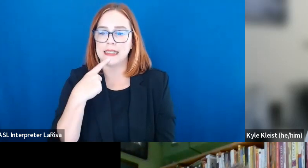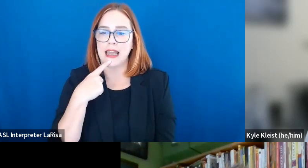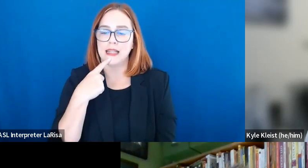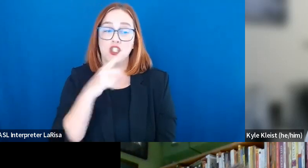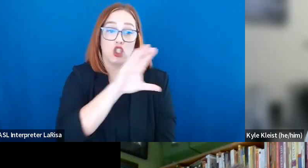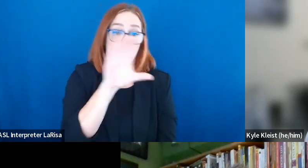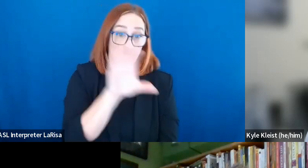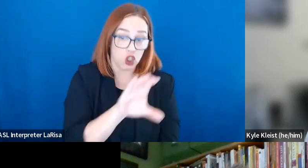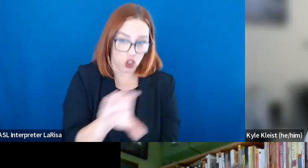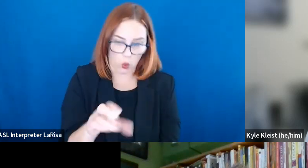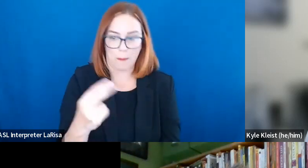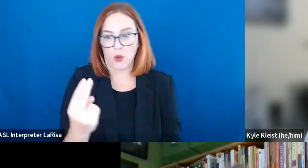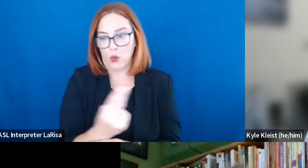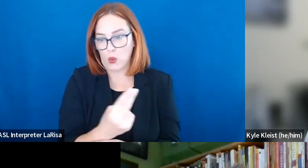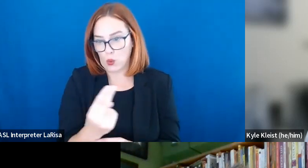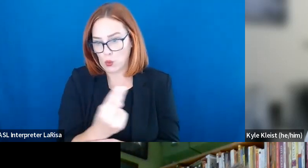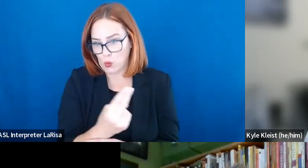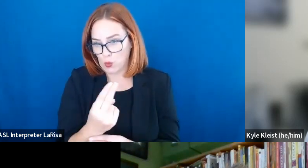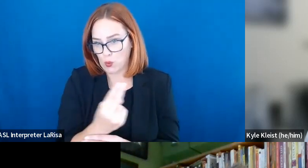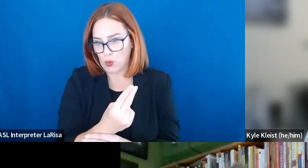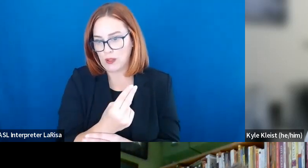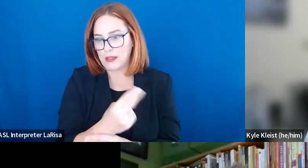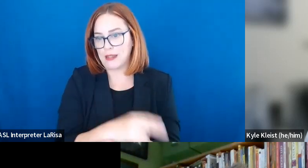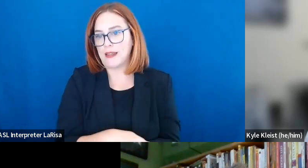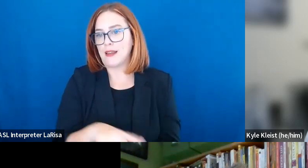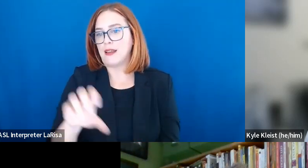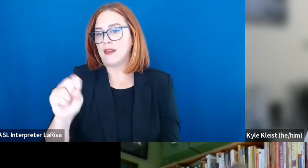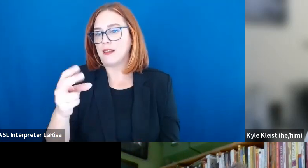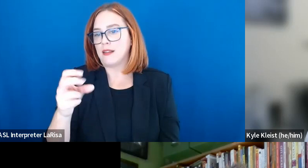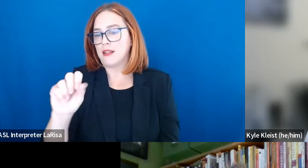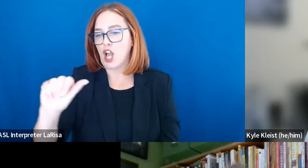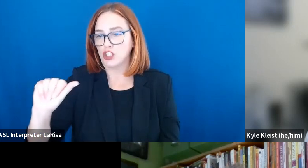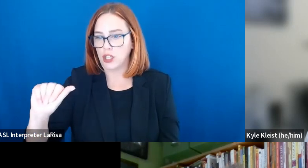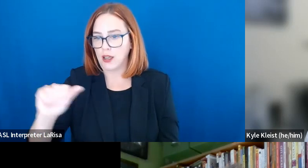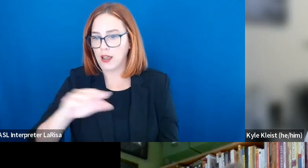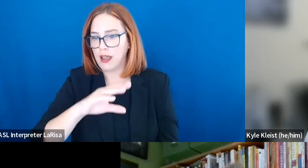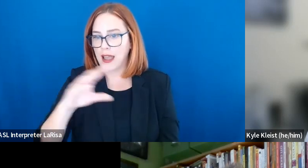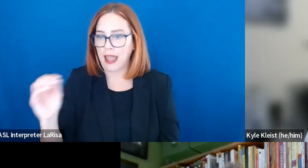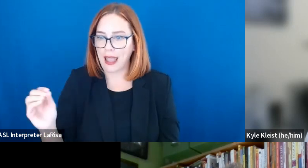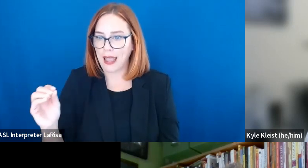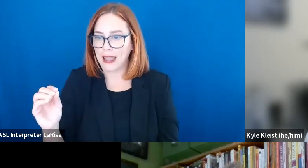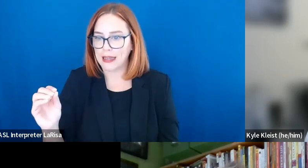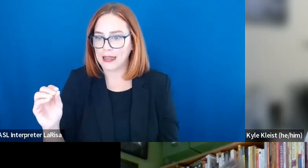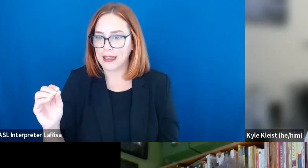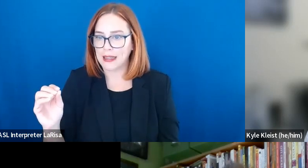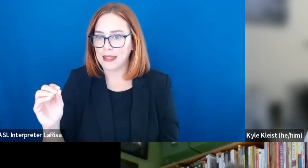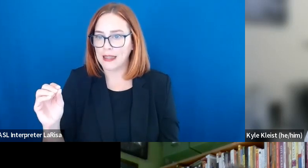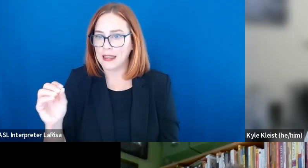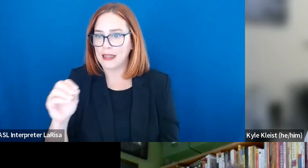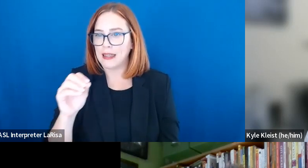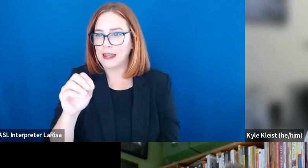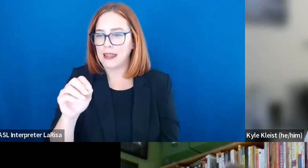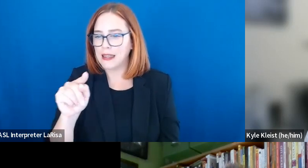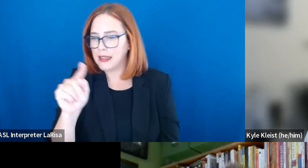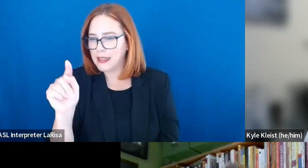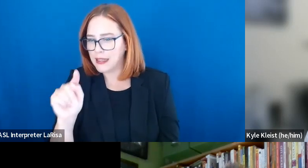Sasha and Hensel are having a conversation amongst themselves about the different types of